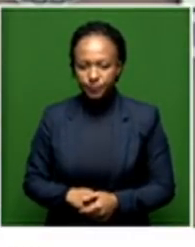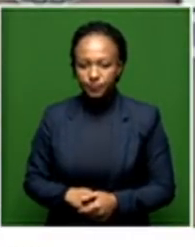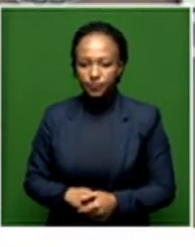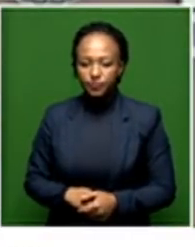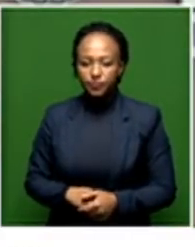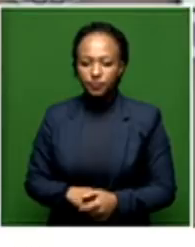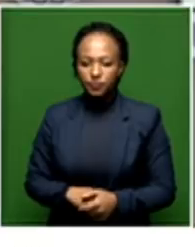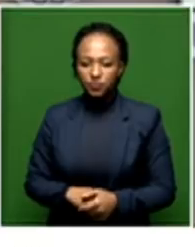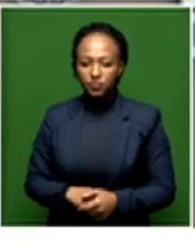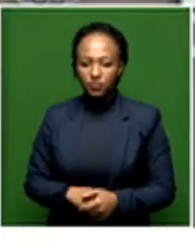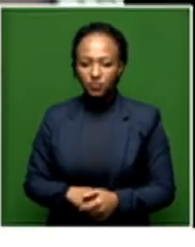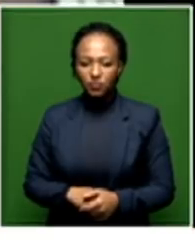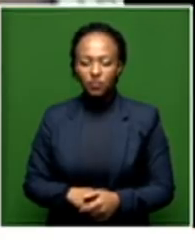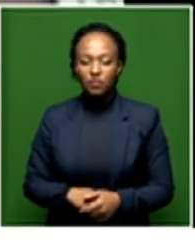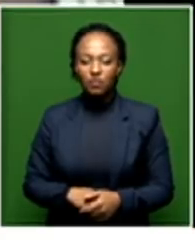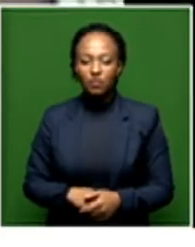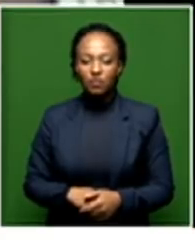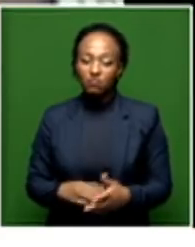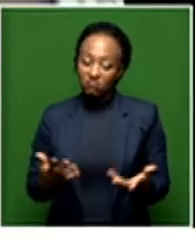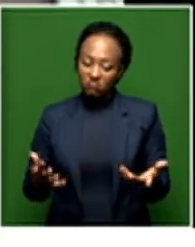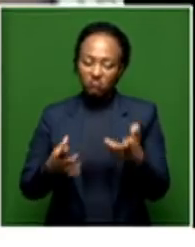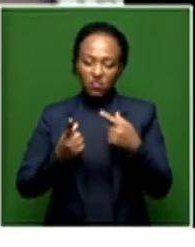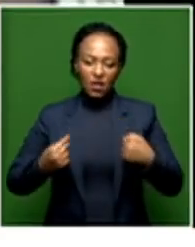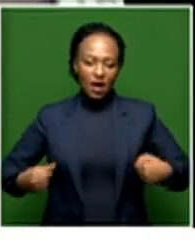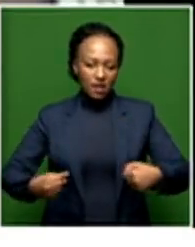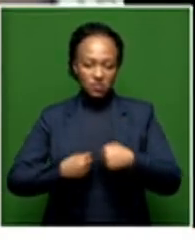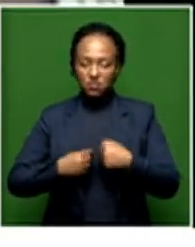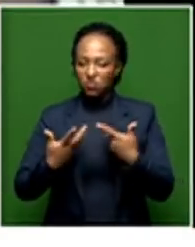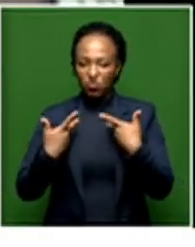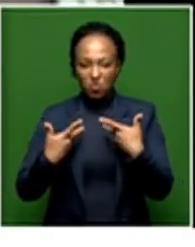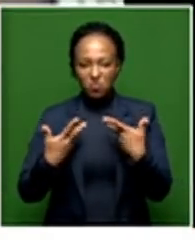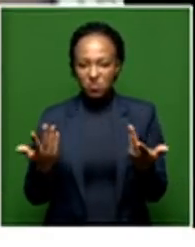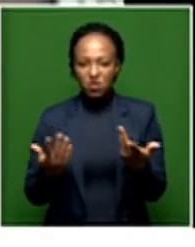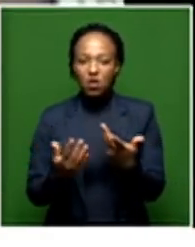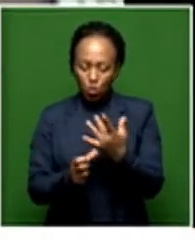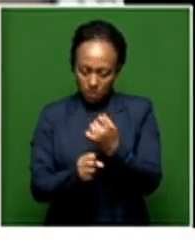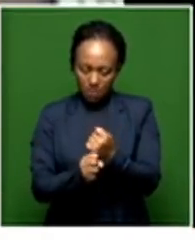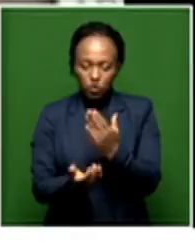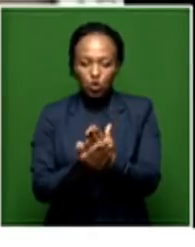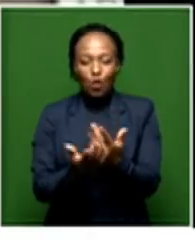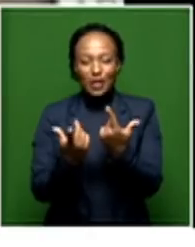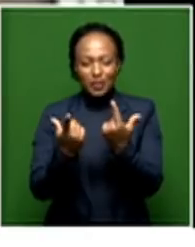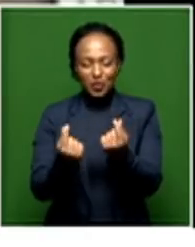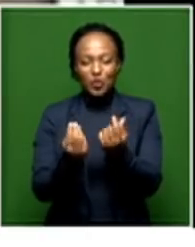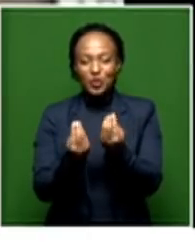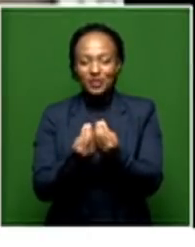Well, that's just us, isn't it? We just love to do things to make sure that things are